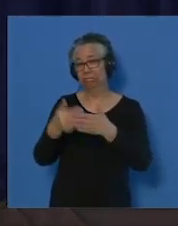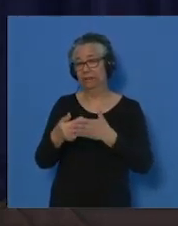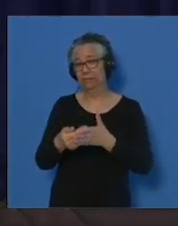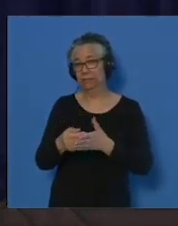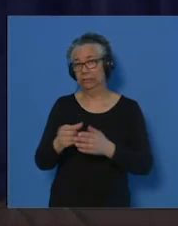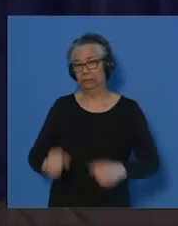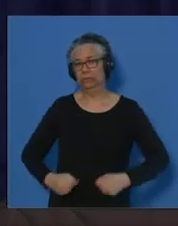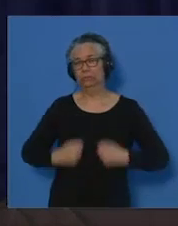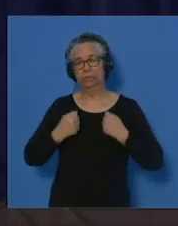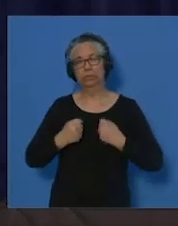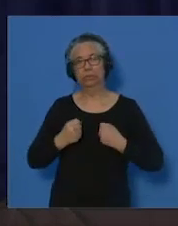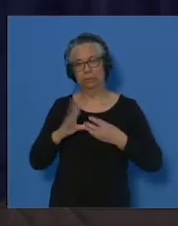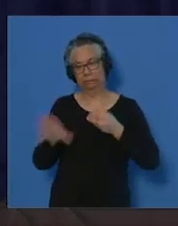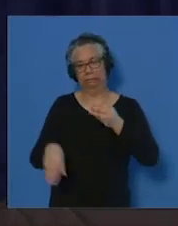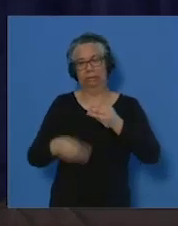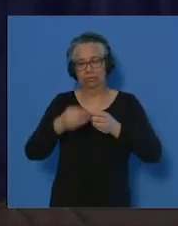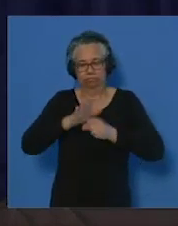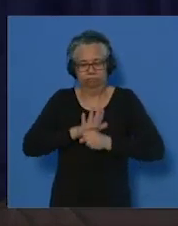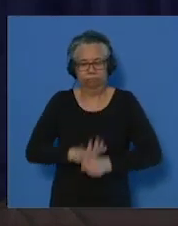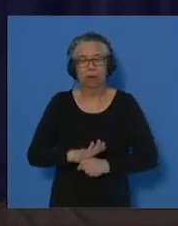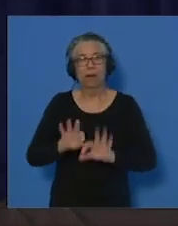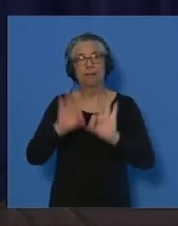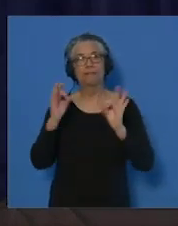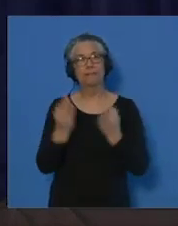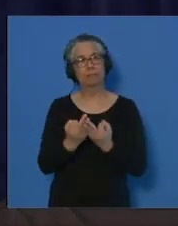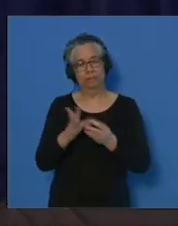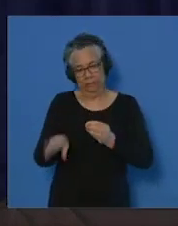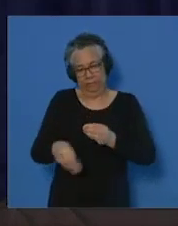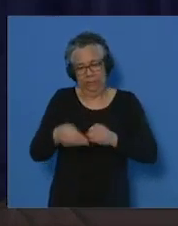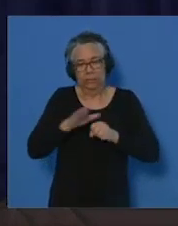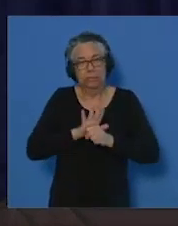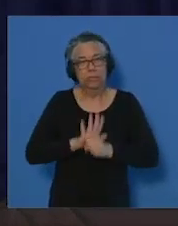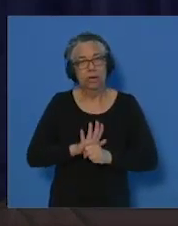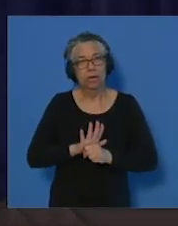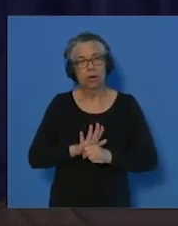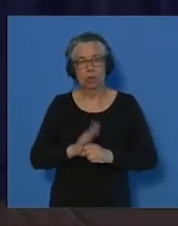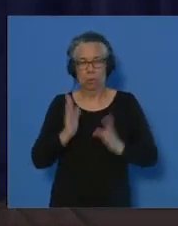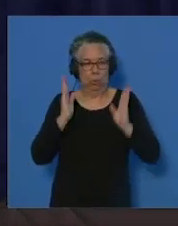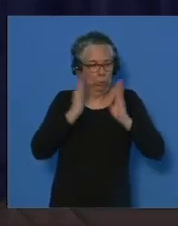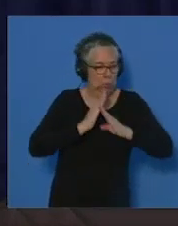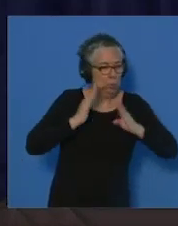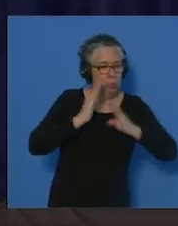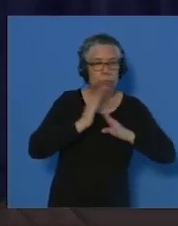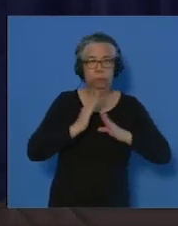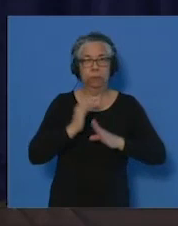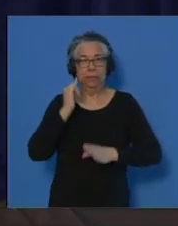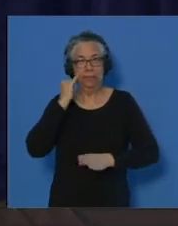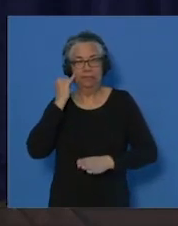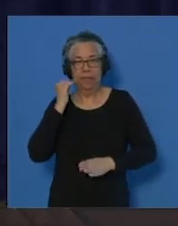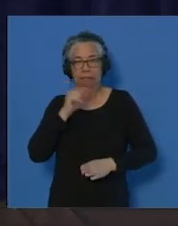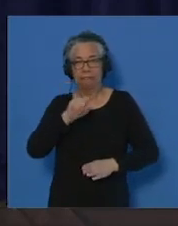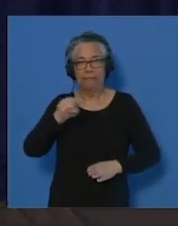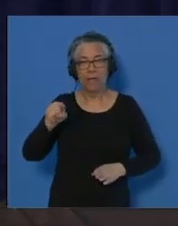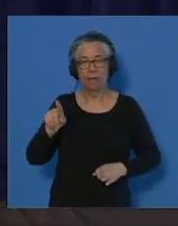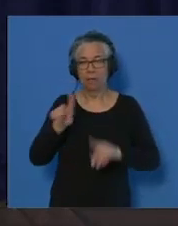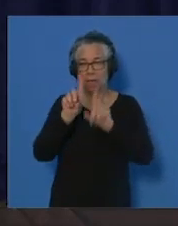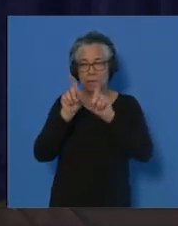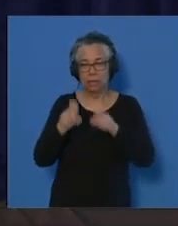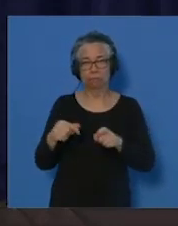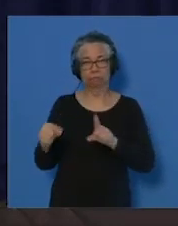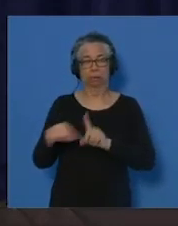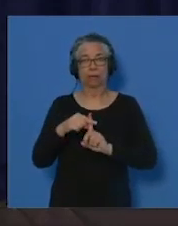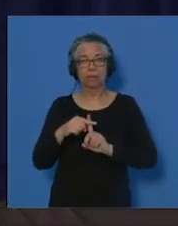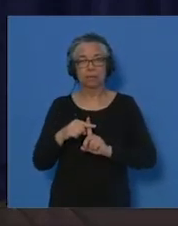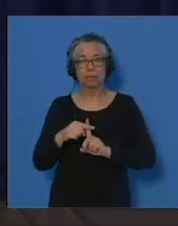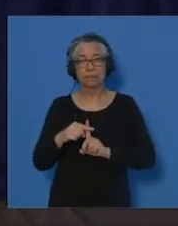extra stress, and families who are now given the extra stress about worrying whether or not they have tested